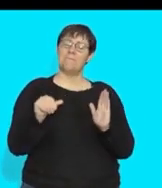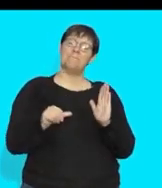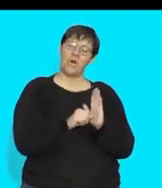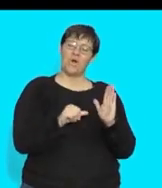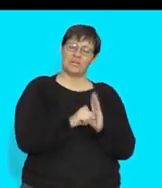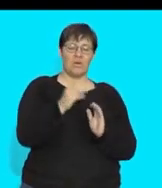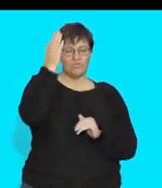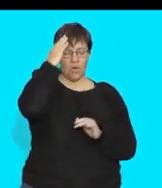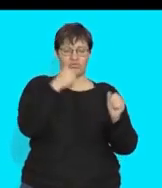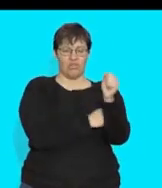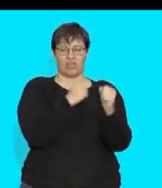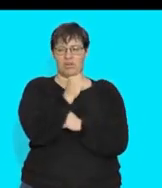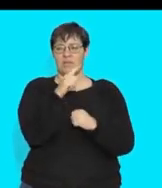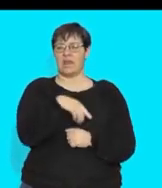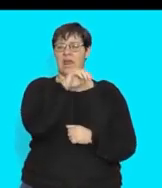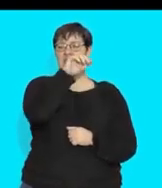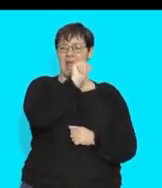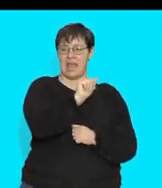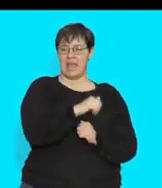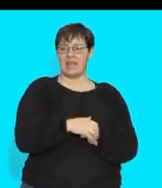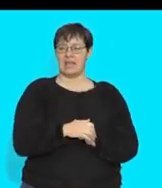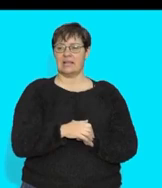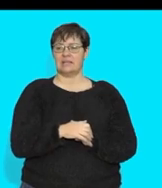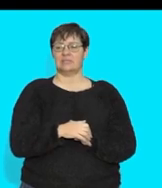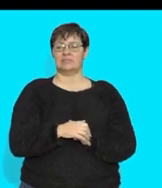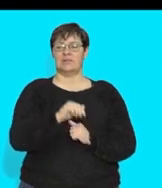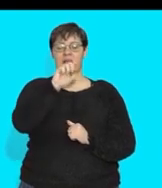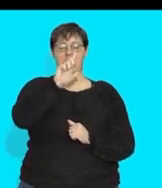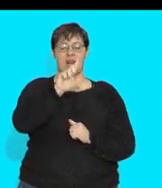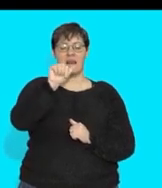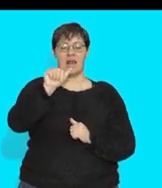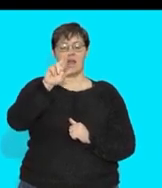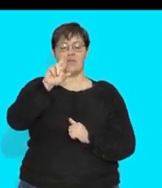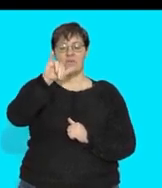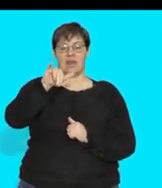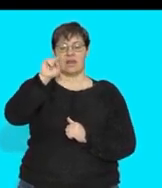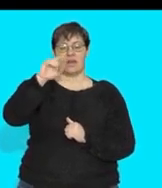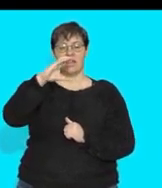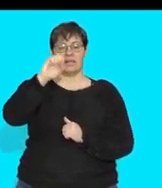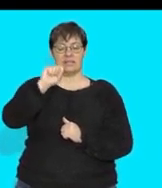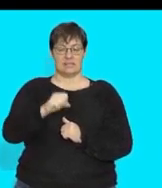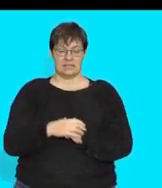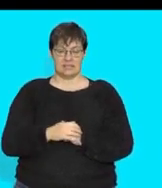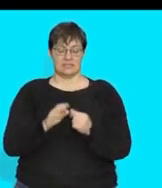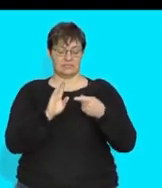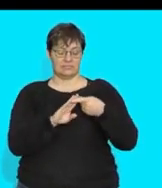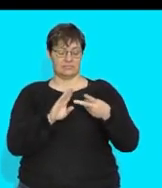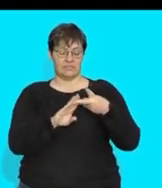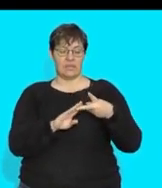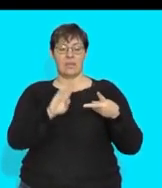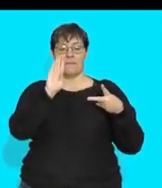structure. Number A, I'm going to just do it on here, is my larynx. Number B is my